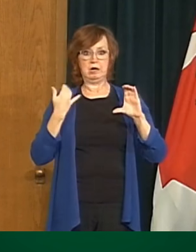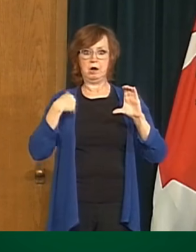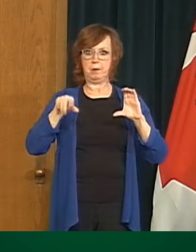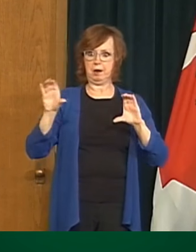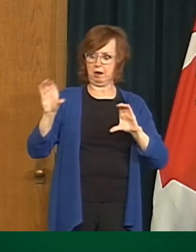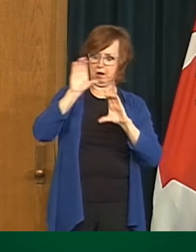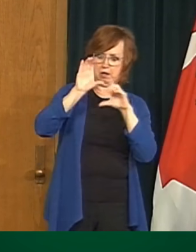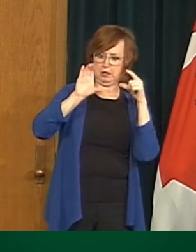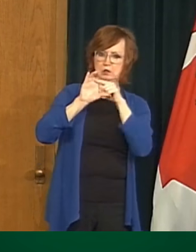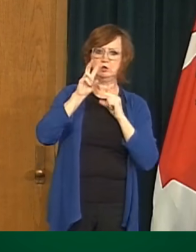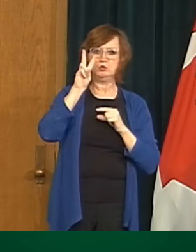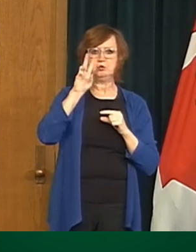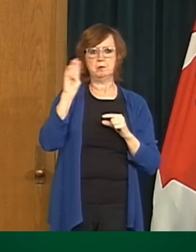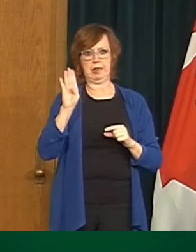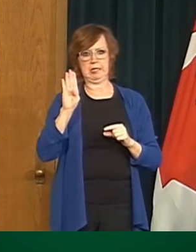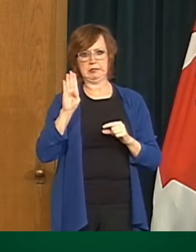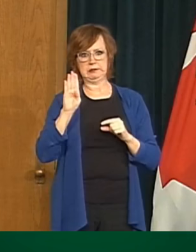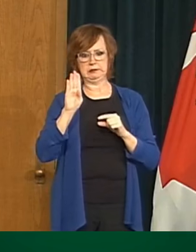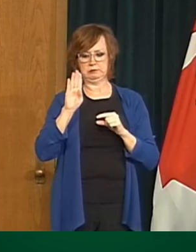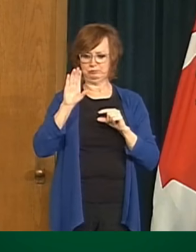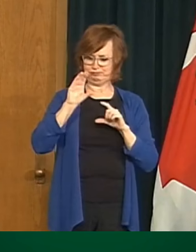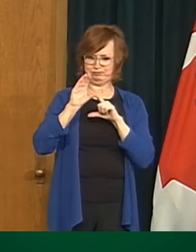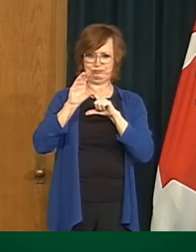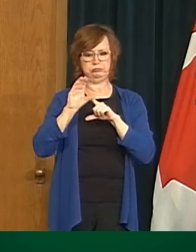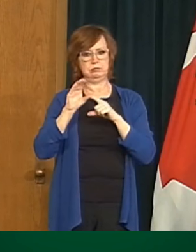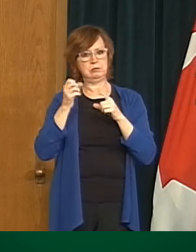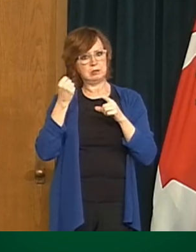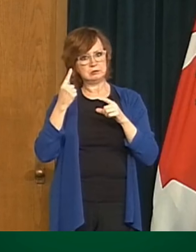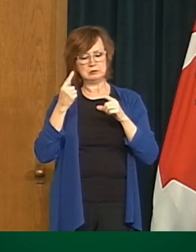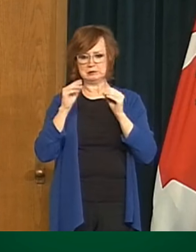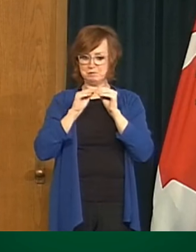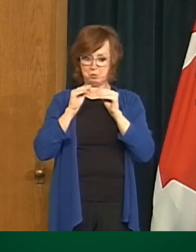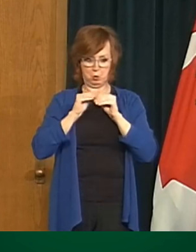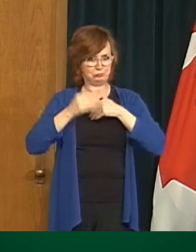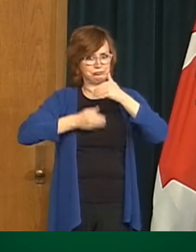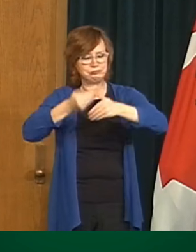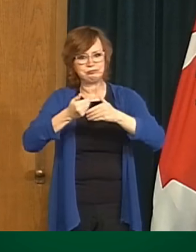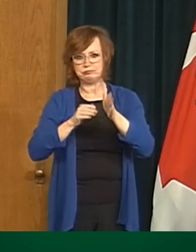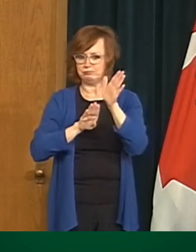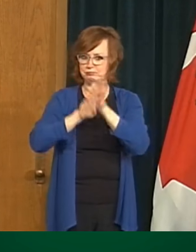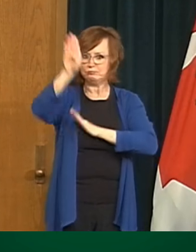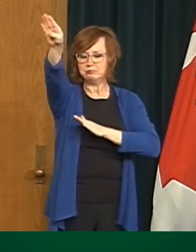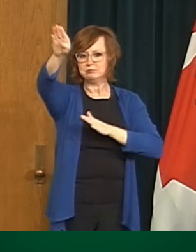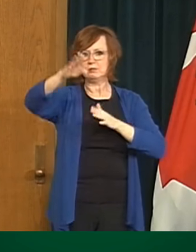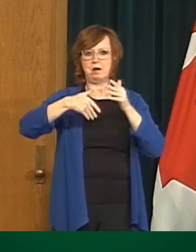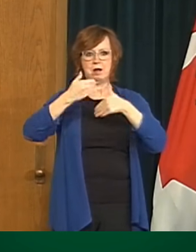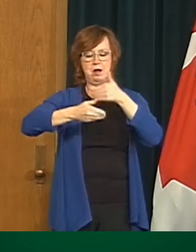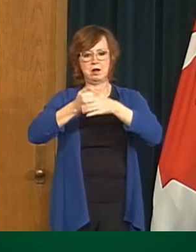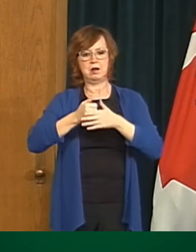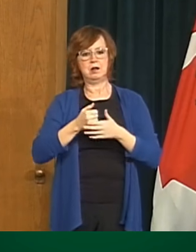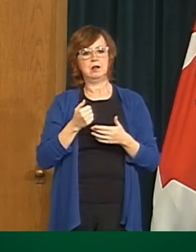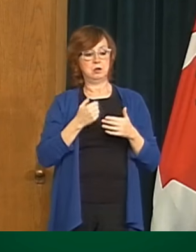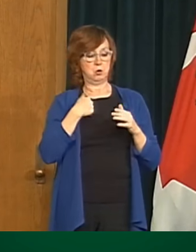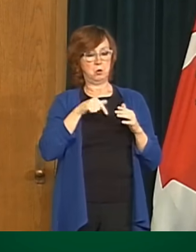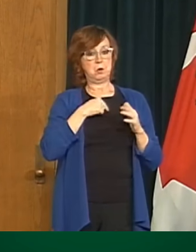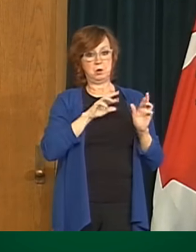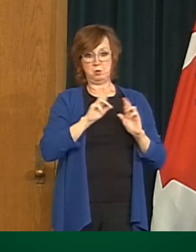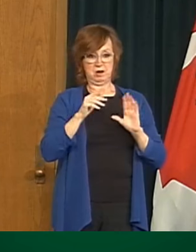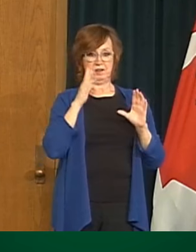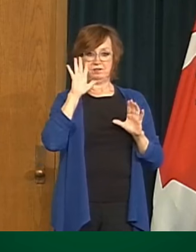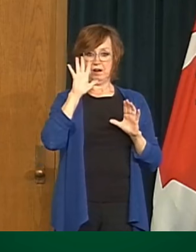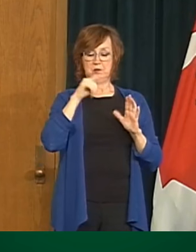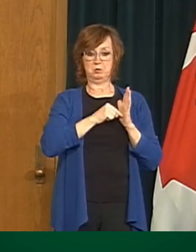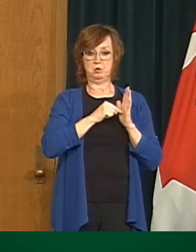the $5.5 billion our government had already planned to invest in capital projects over the coming 2 years. The $2